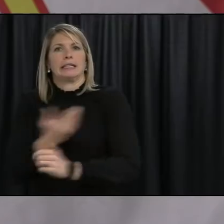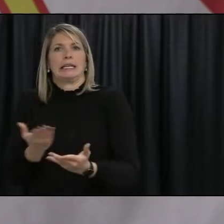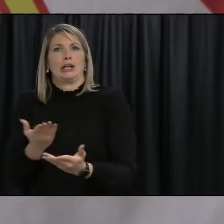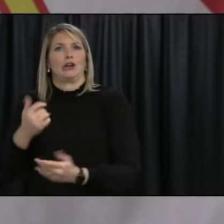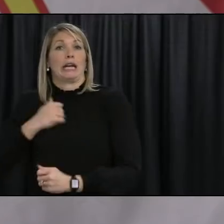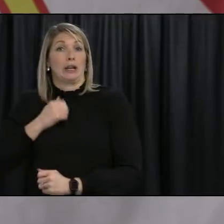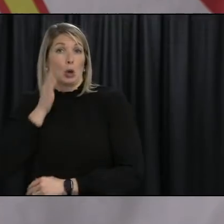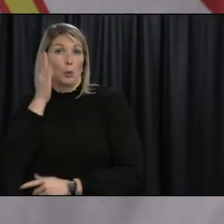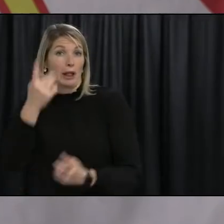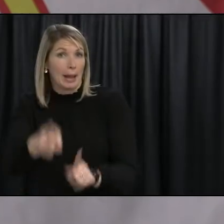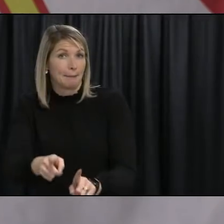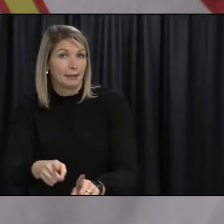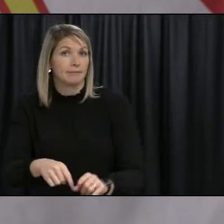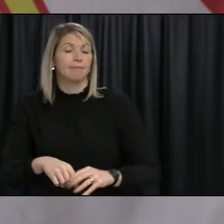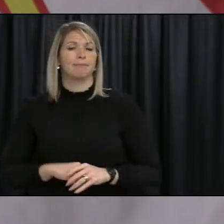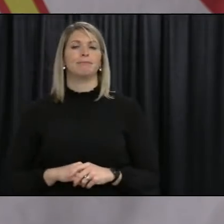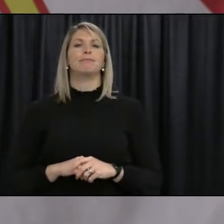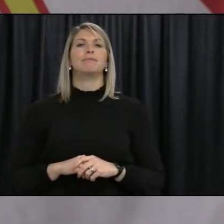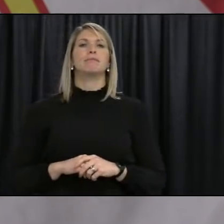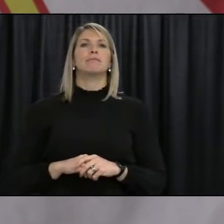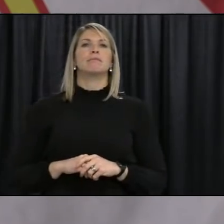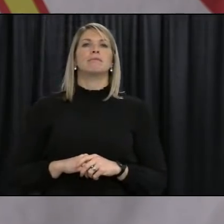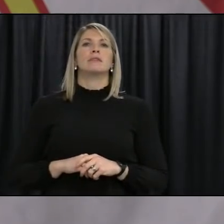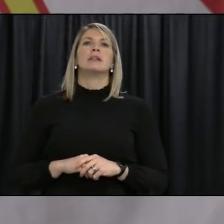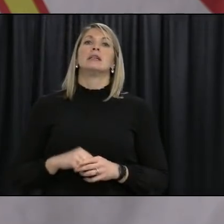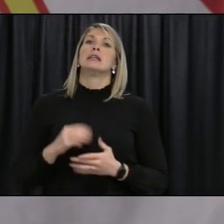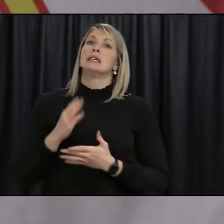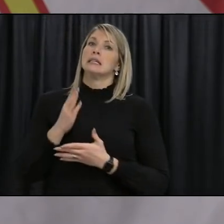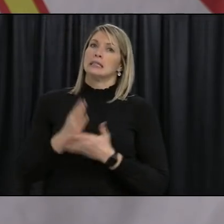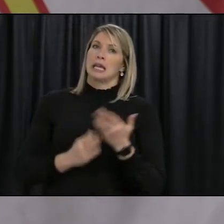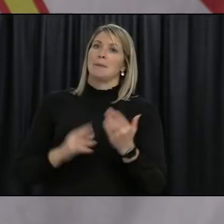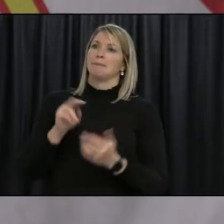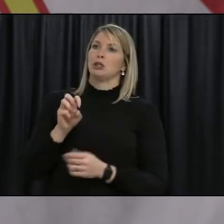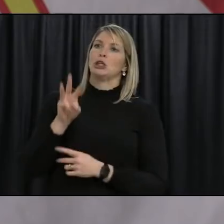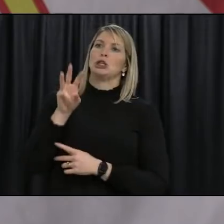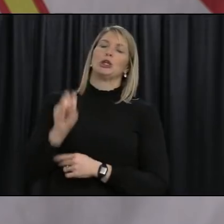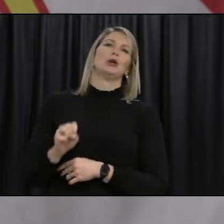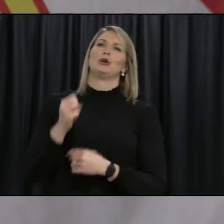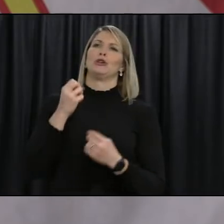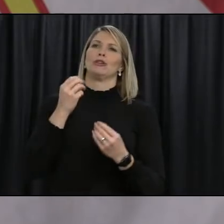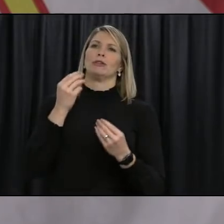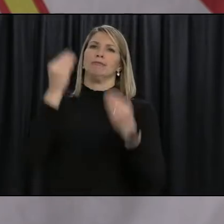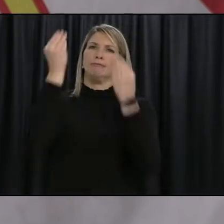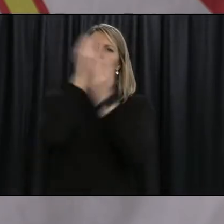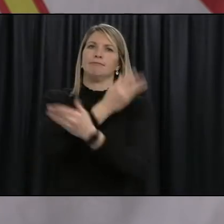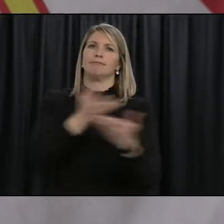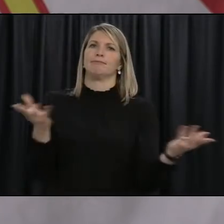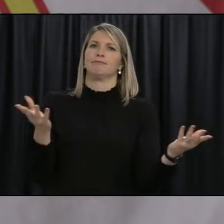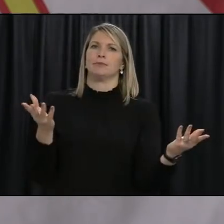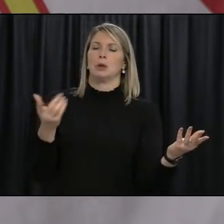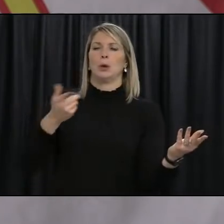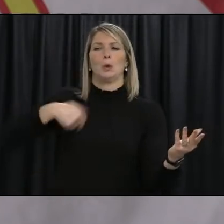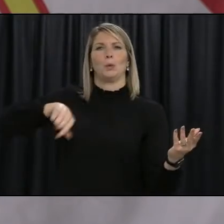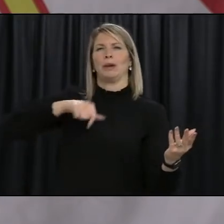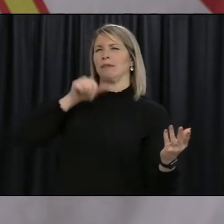So, the reports that have gone out to the media are, not, we haven't seen detailed information